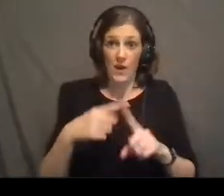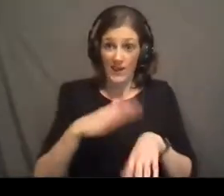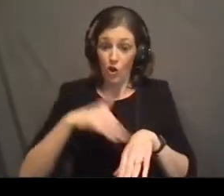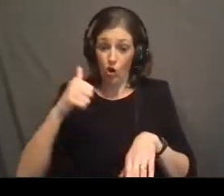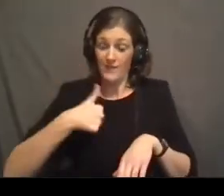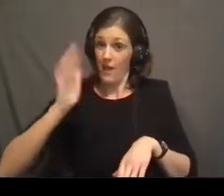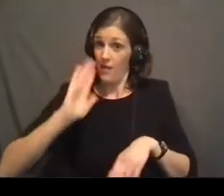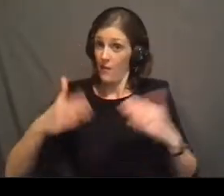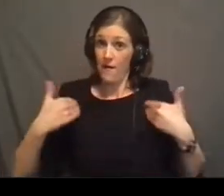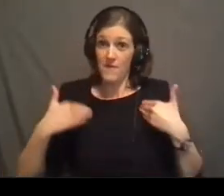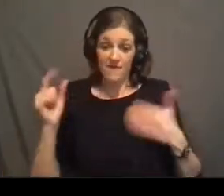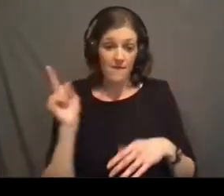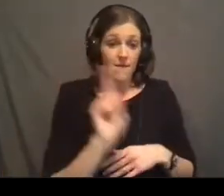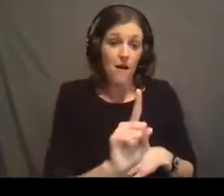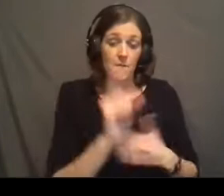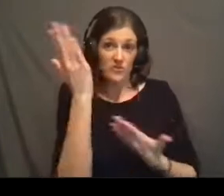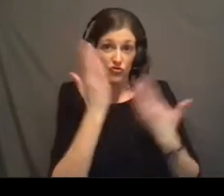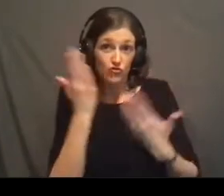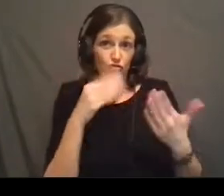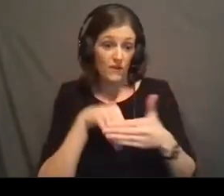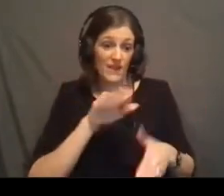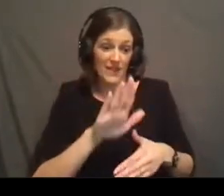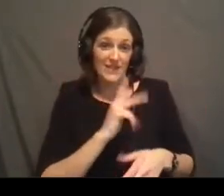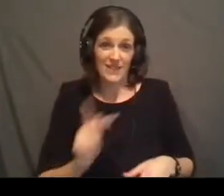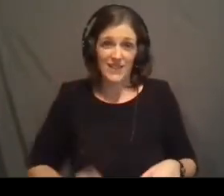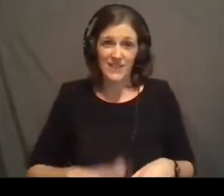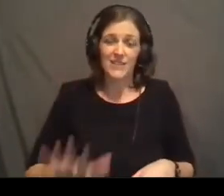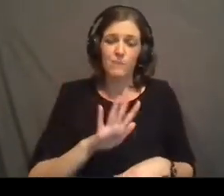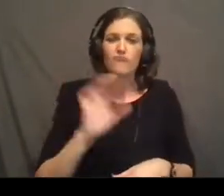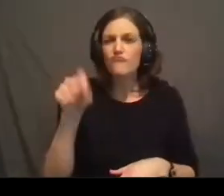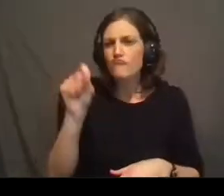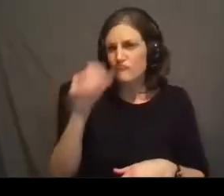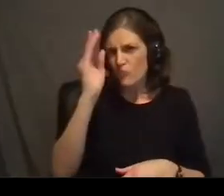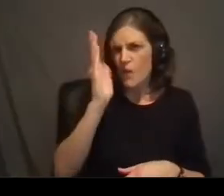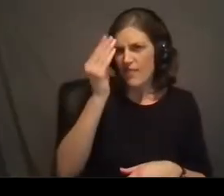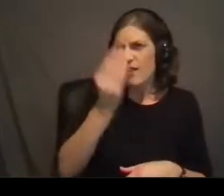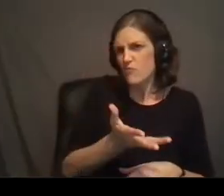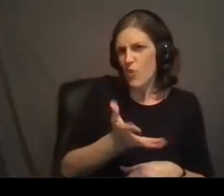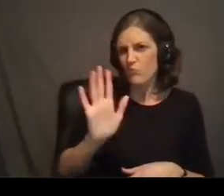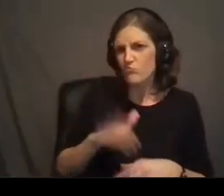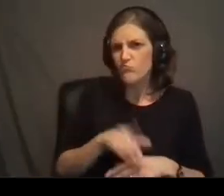will gladly come and serve in his kingdom. Surely we will let him know. You have our word.